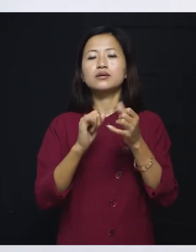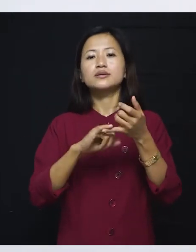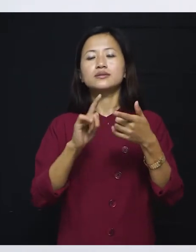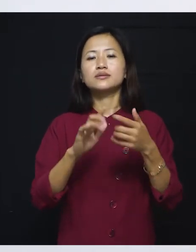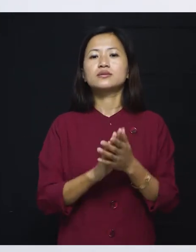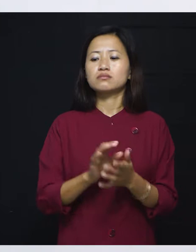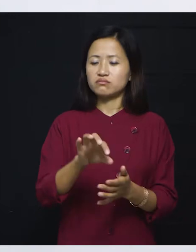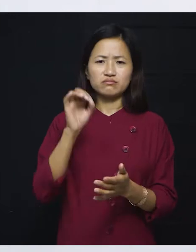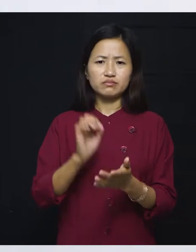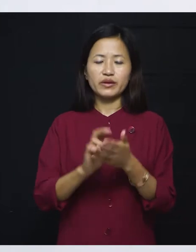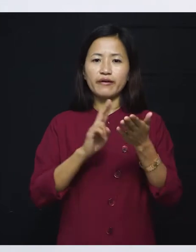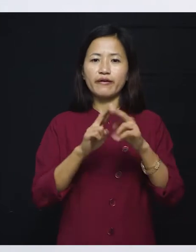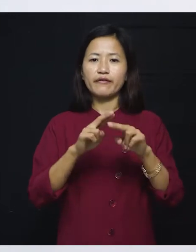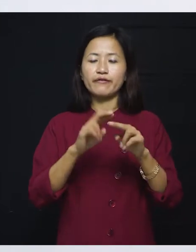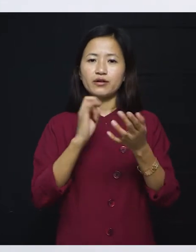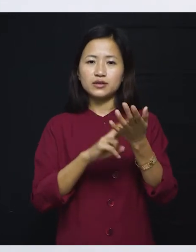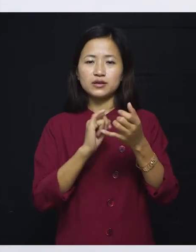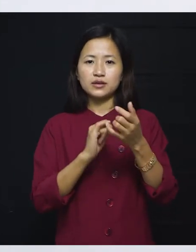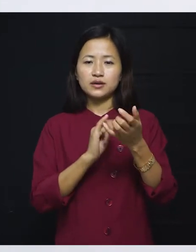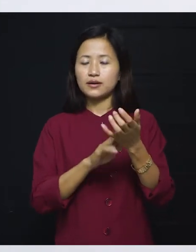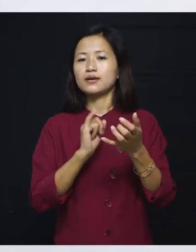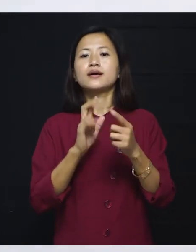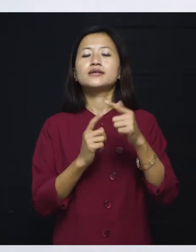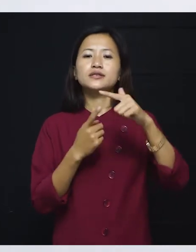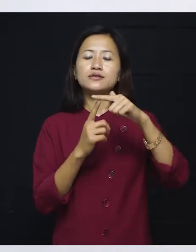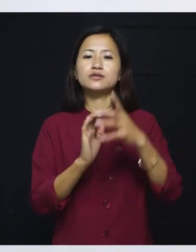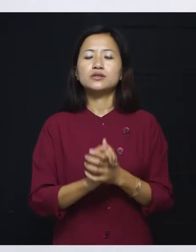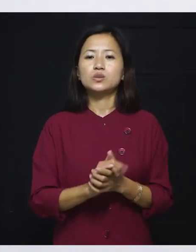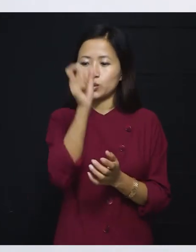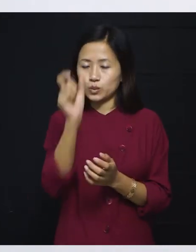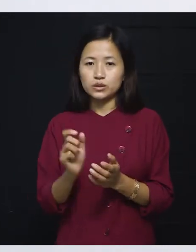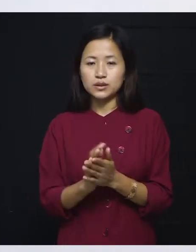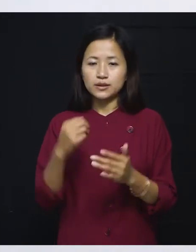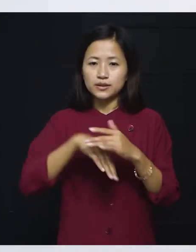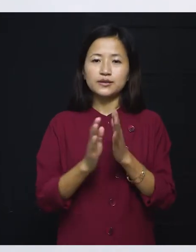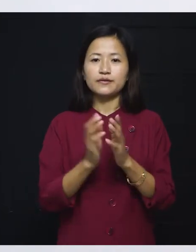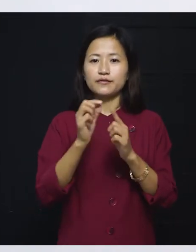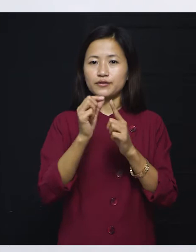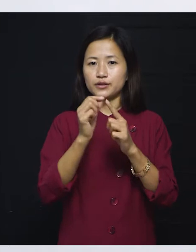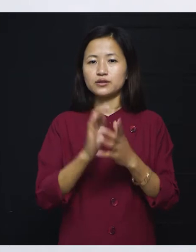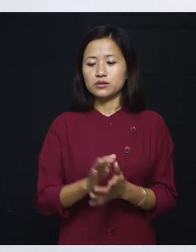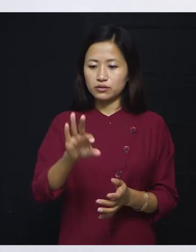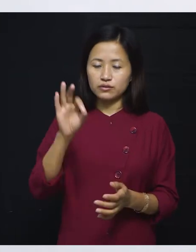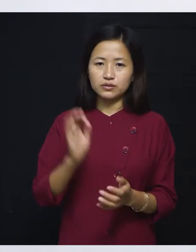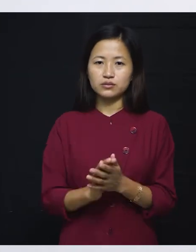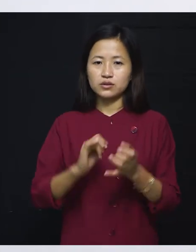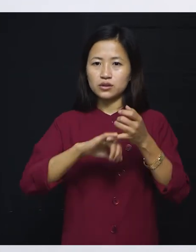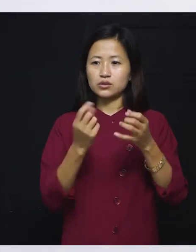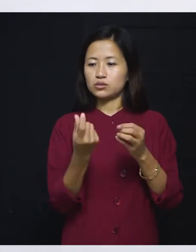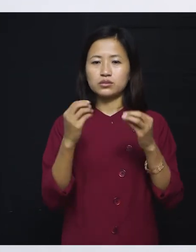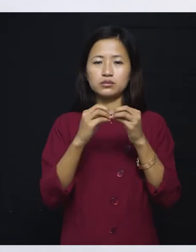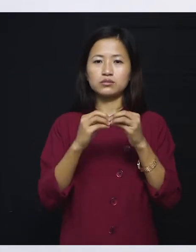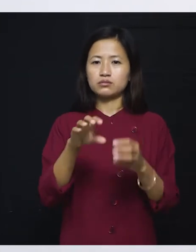the finite verb, that is the word is, right? Because in a phrase you will not find a subject,